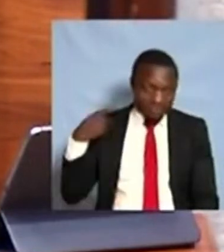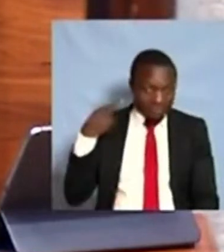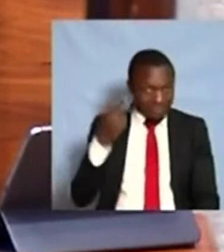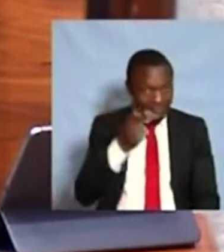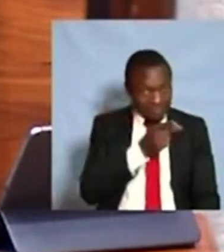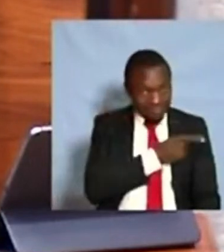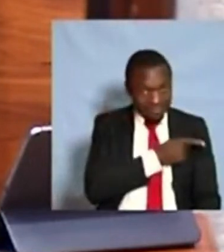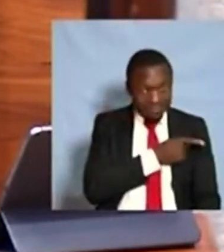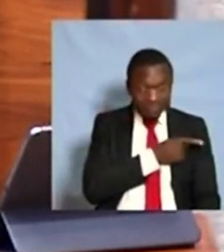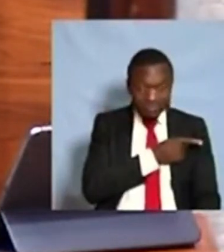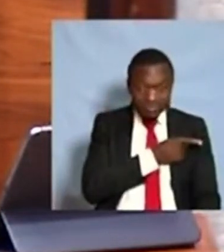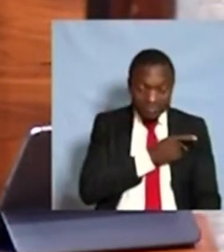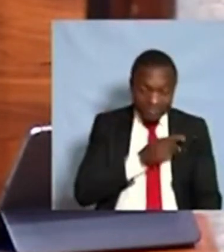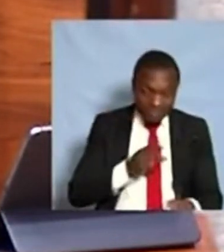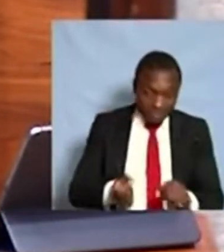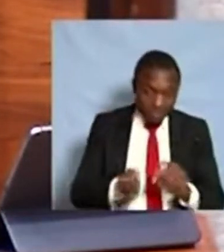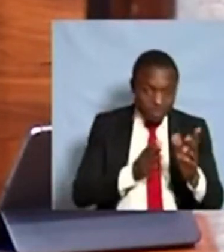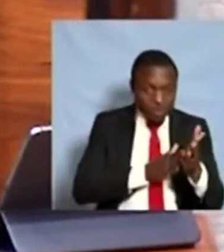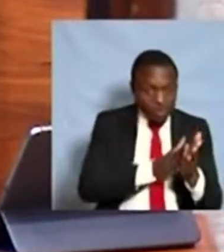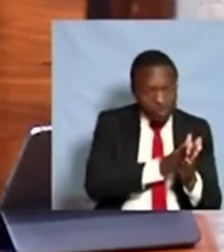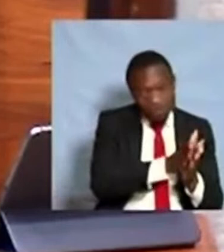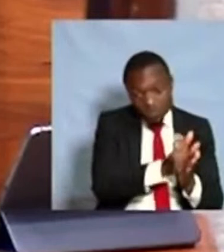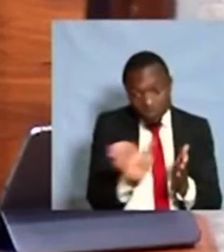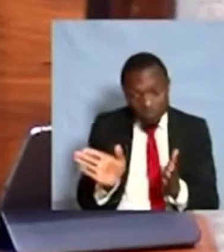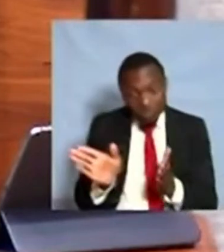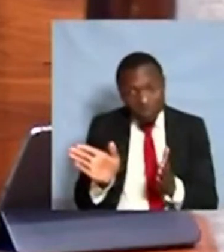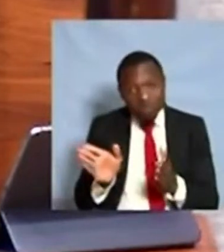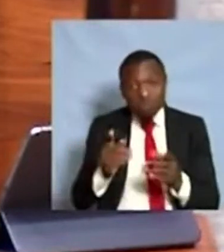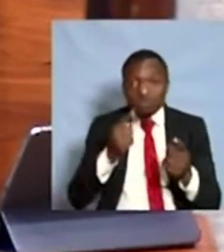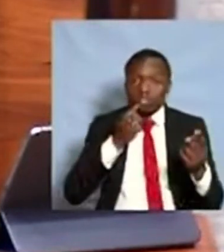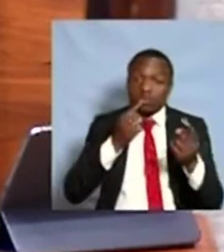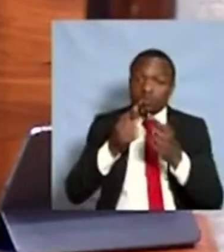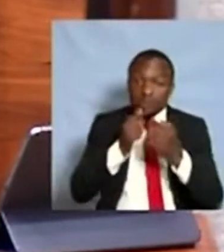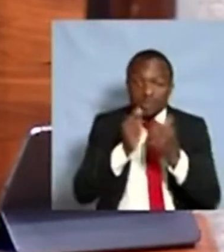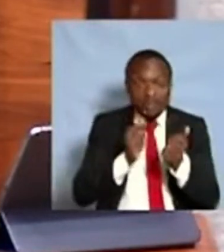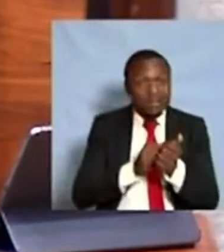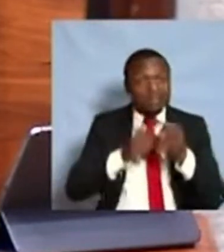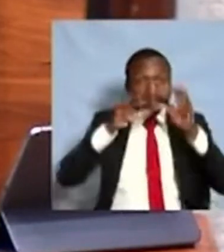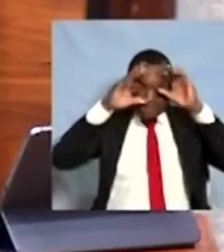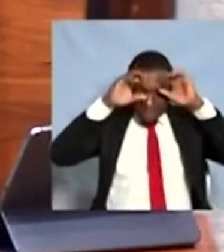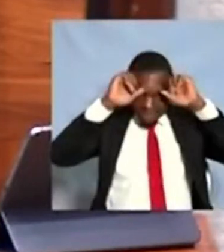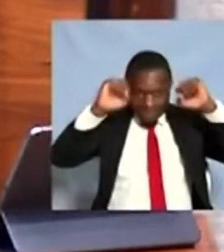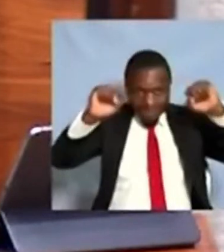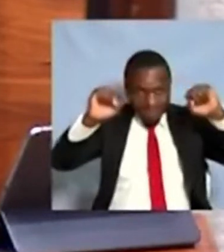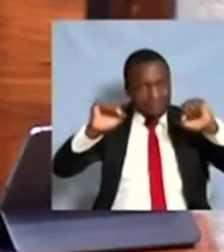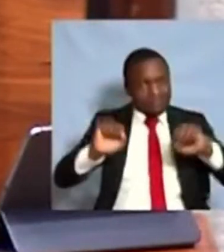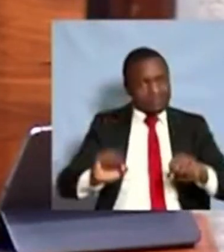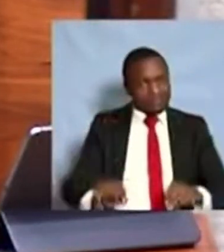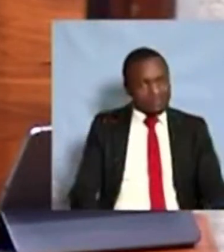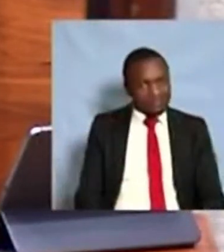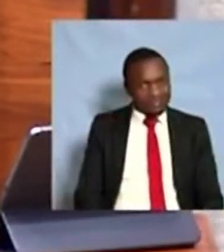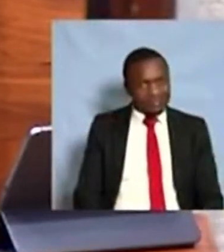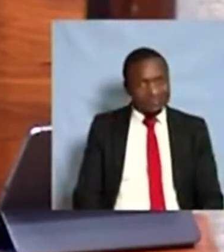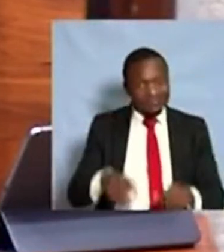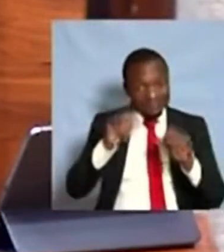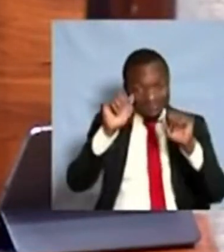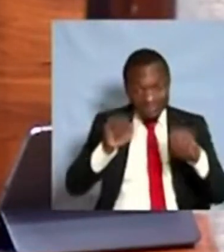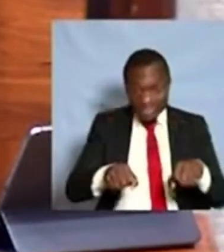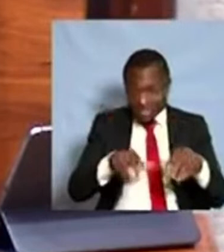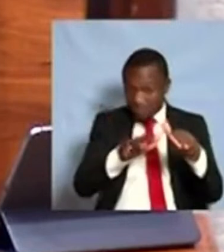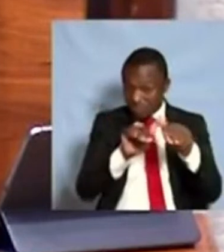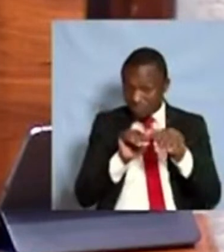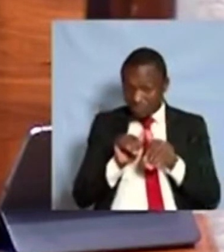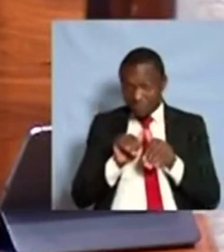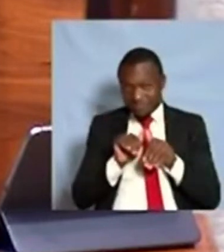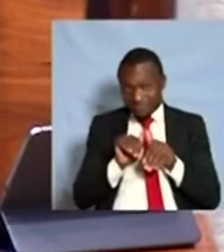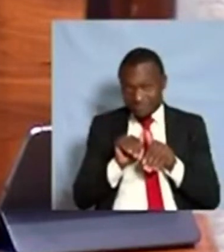went off her way talking directly about the president. So let's desist